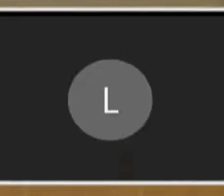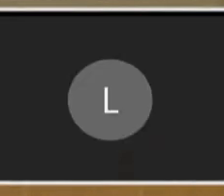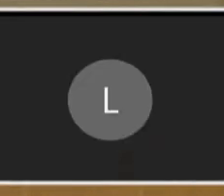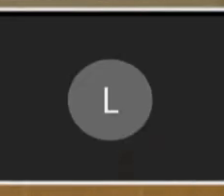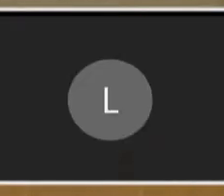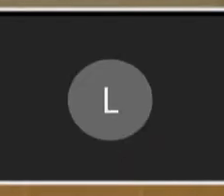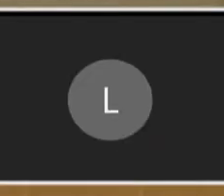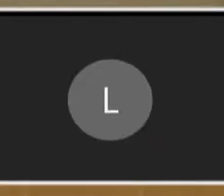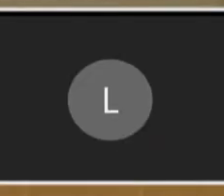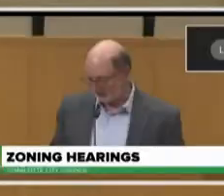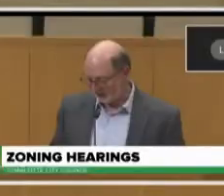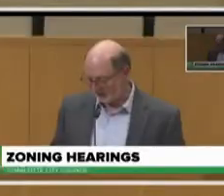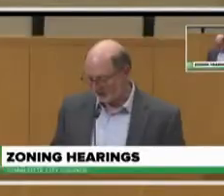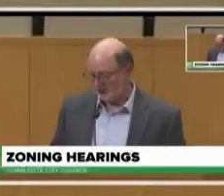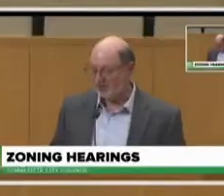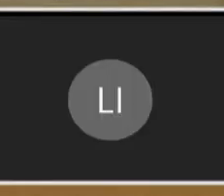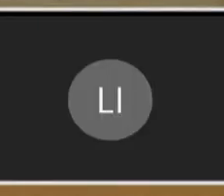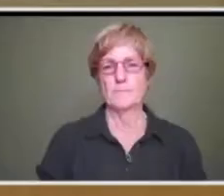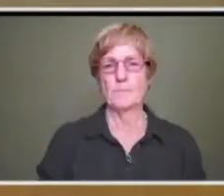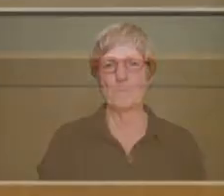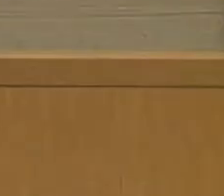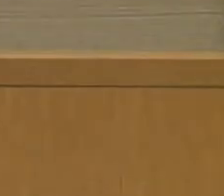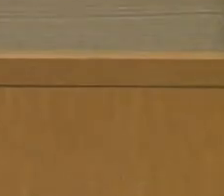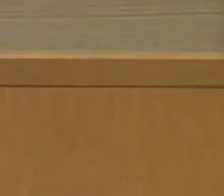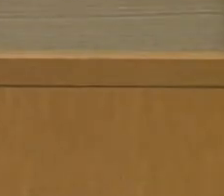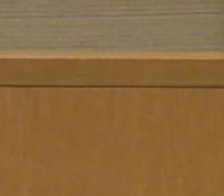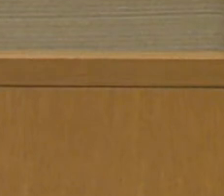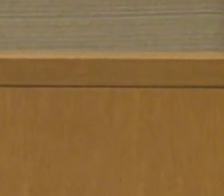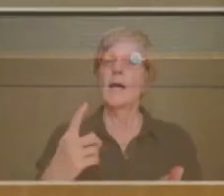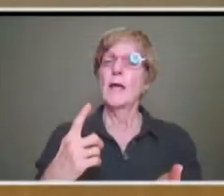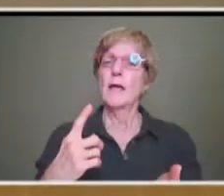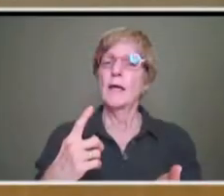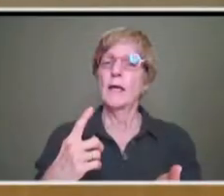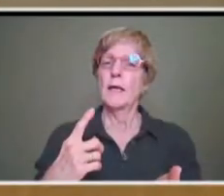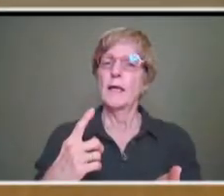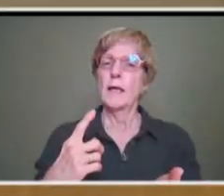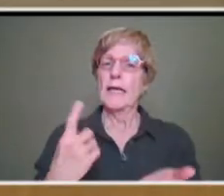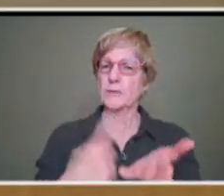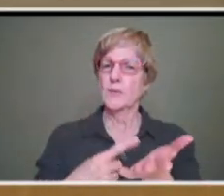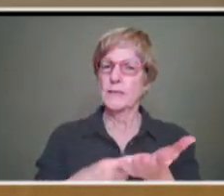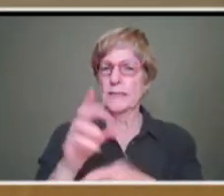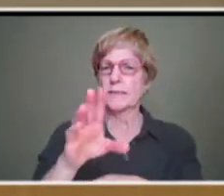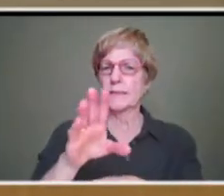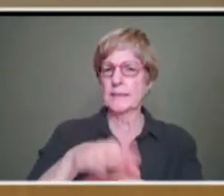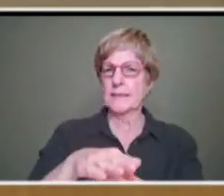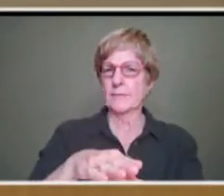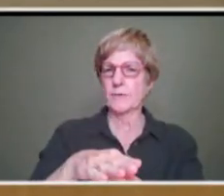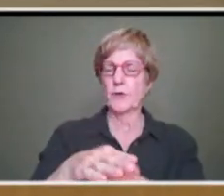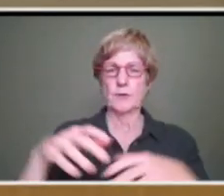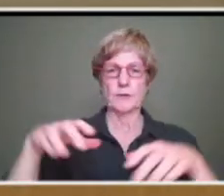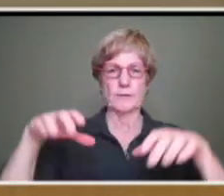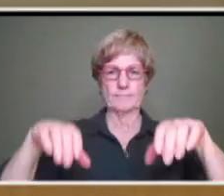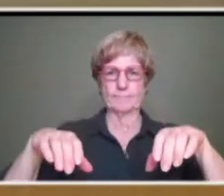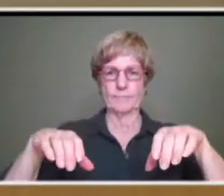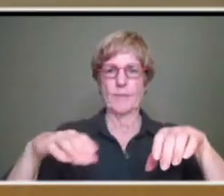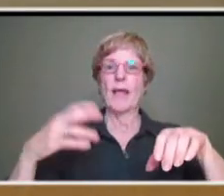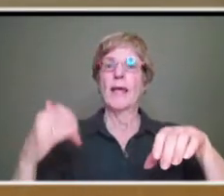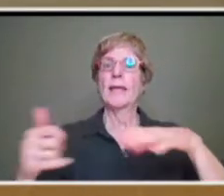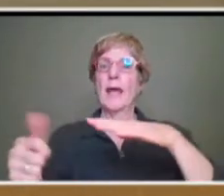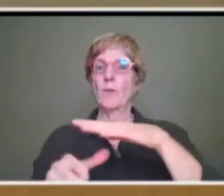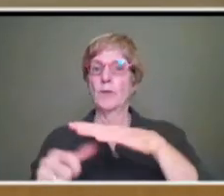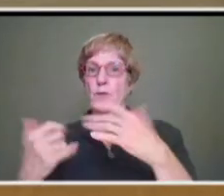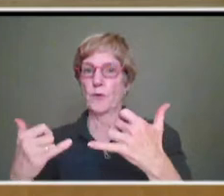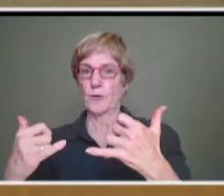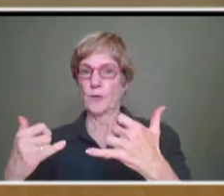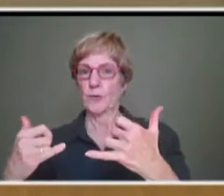one distinction between this site and the and the site he mentions which is here is that that site is under the current new mode regulations in